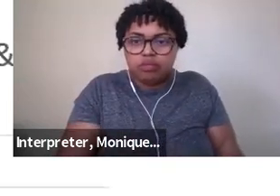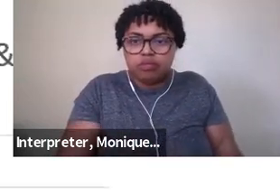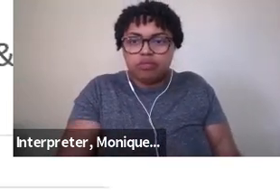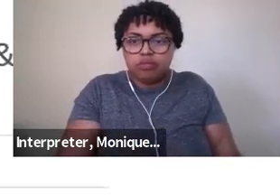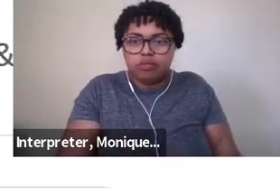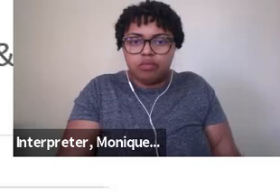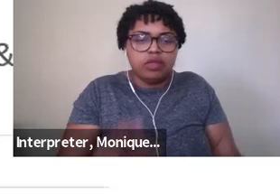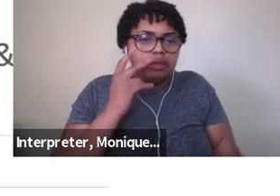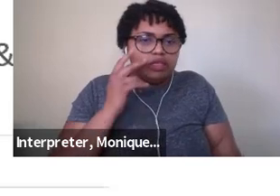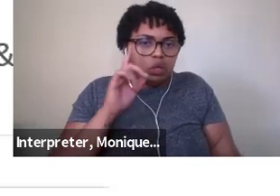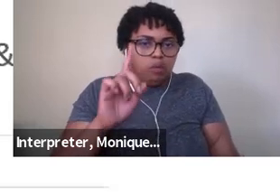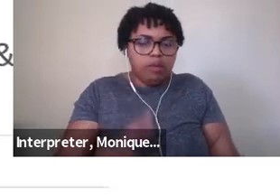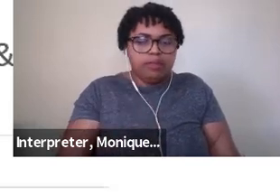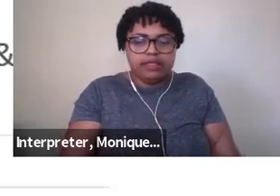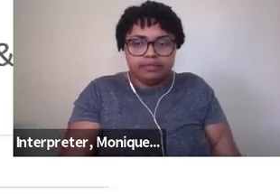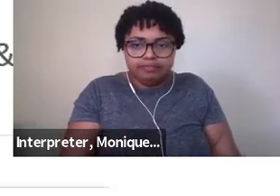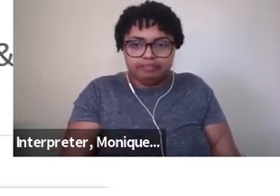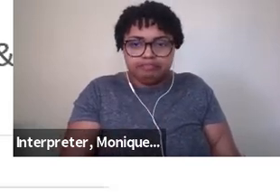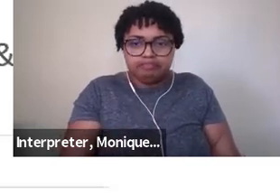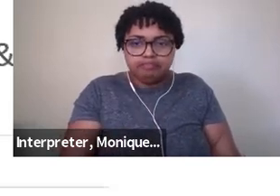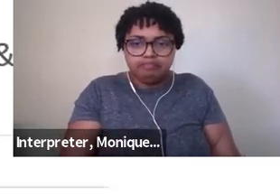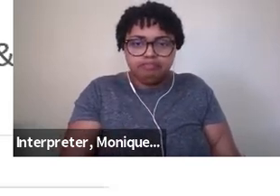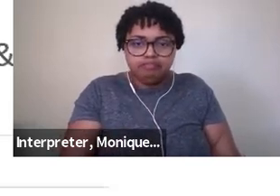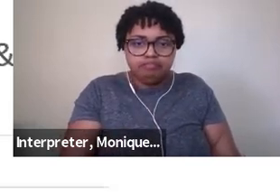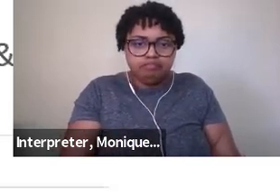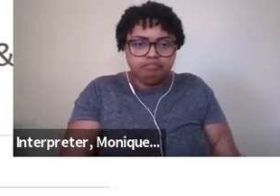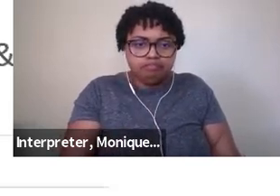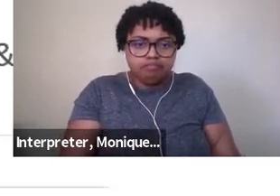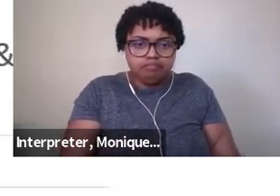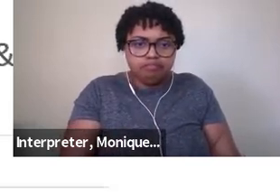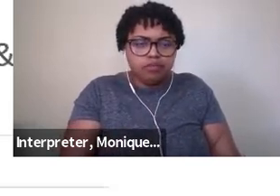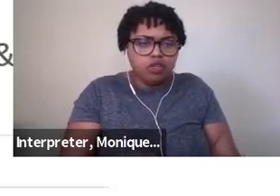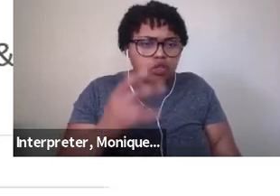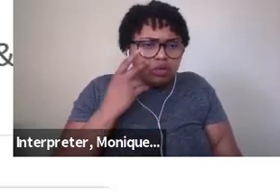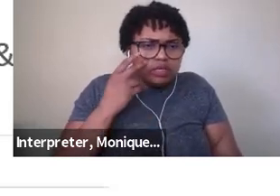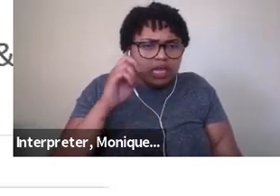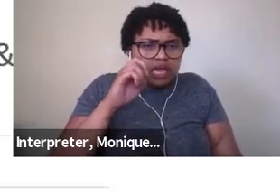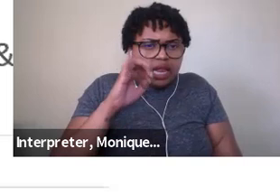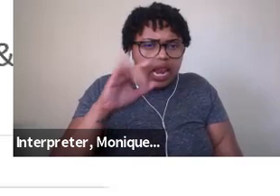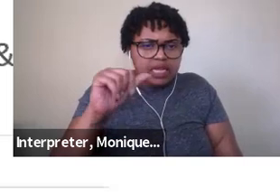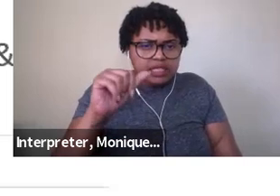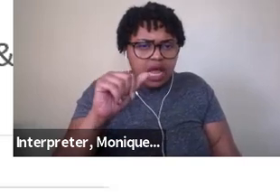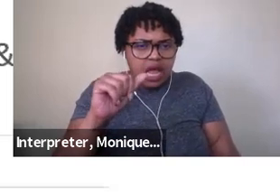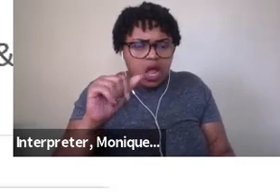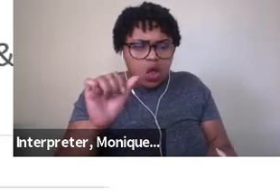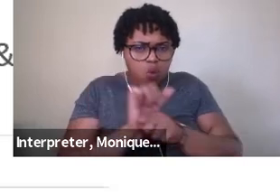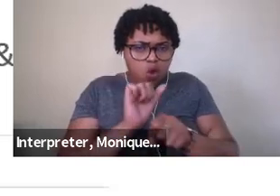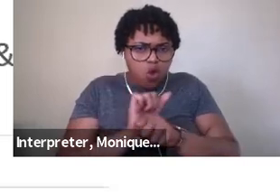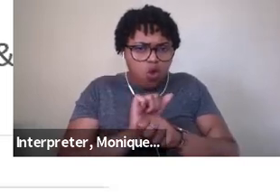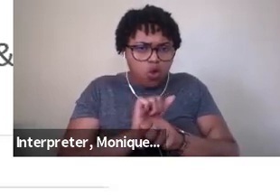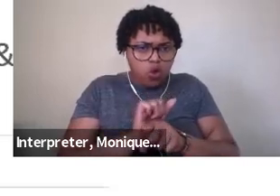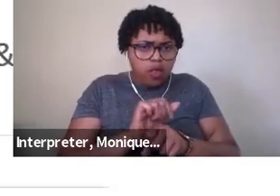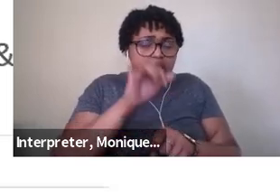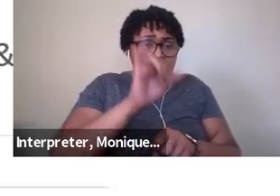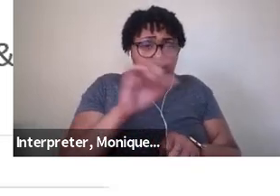Where's my piece? All right. Them down in their own ELISA work, their own ELISAs where I